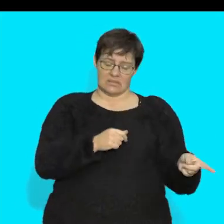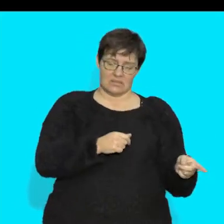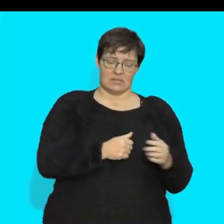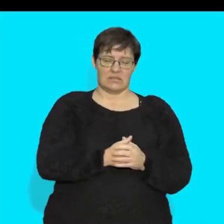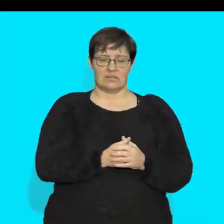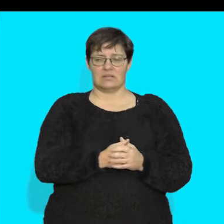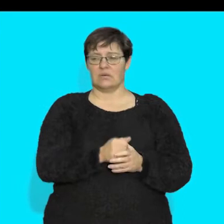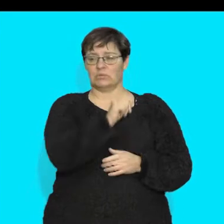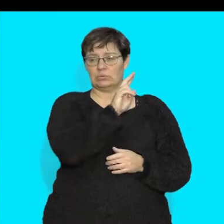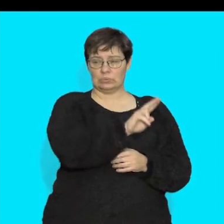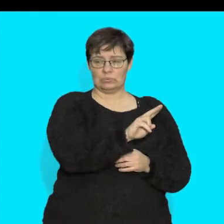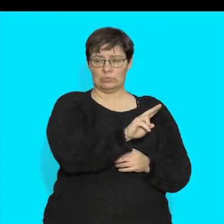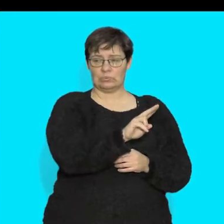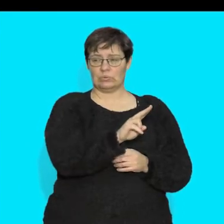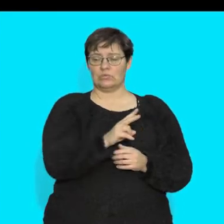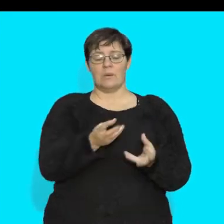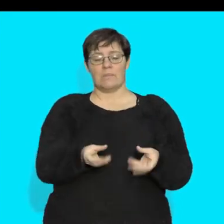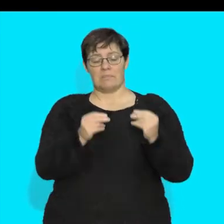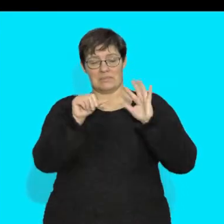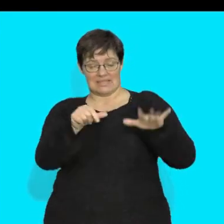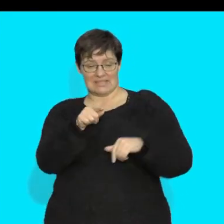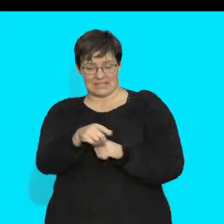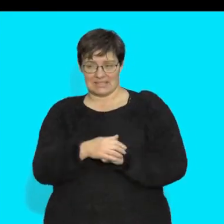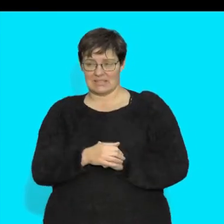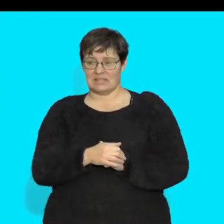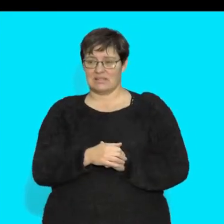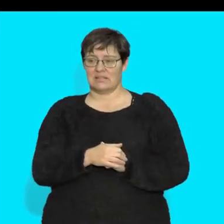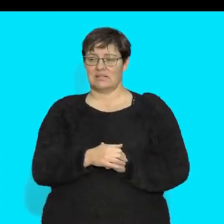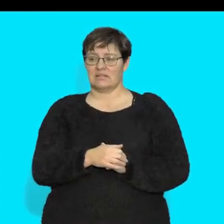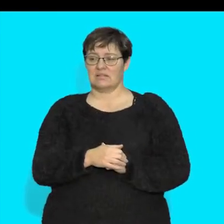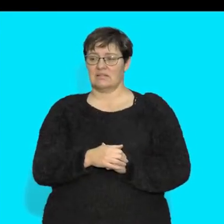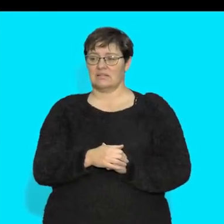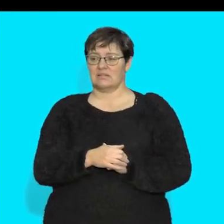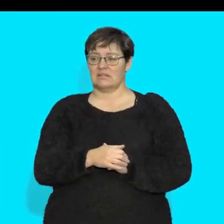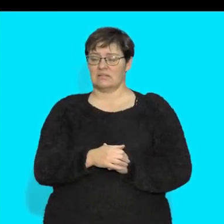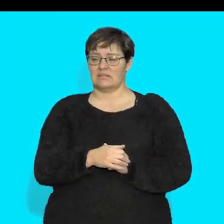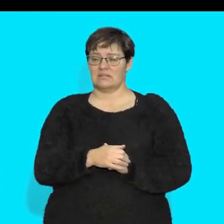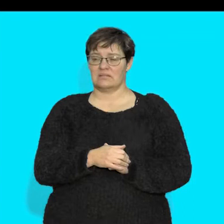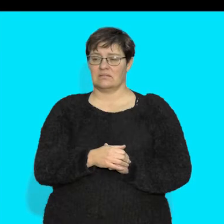6. We multiply this by 2 to give us 6 over here.